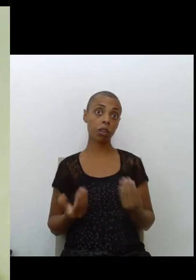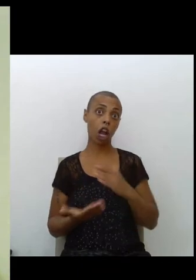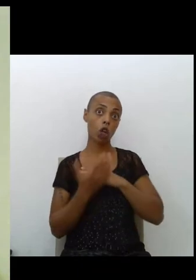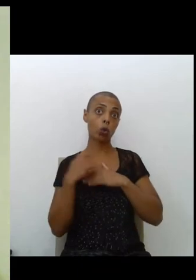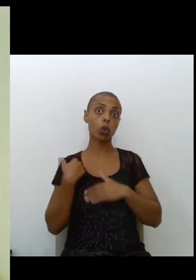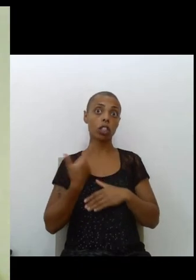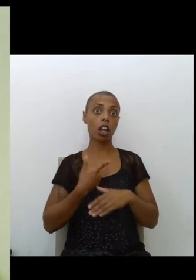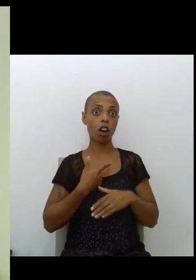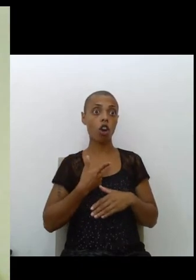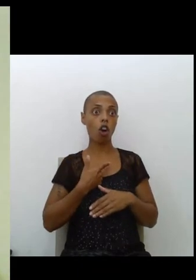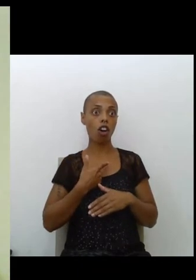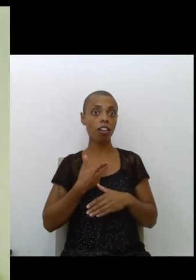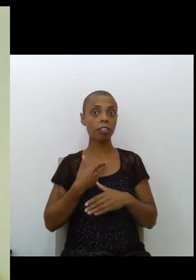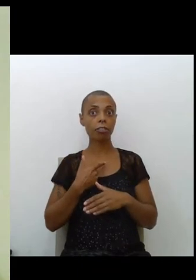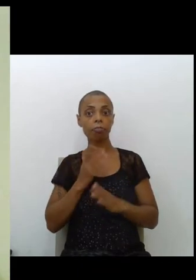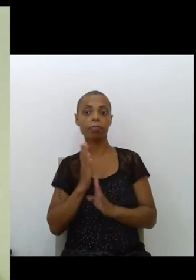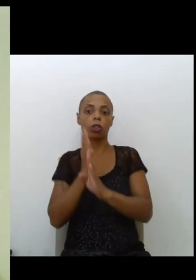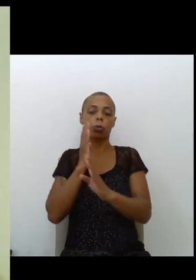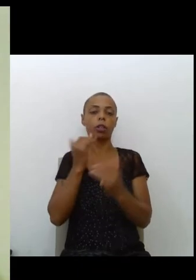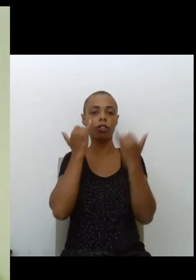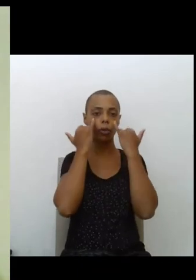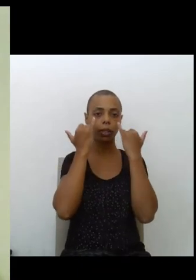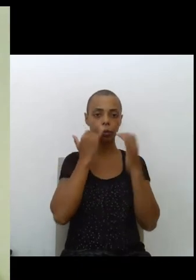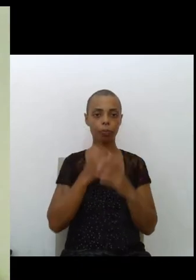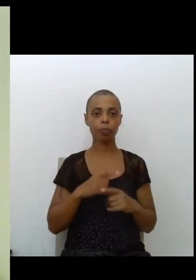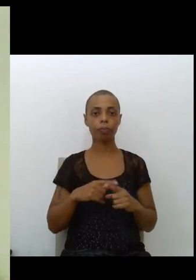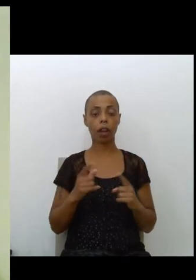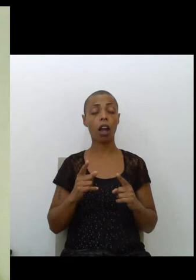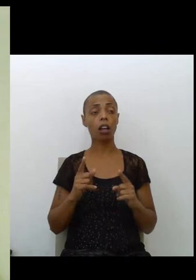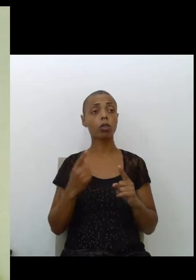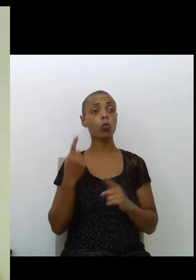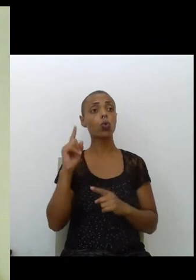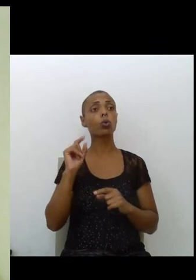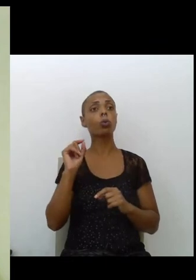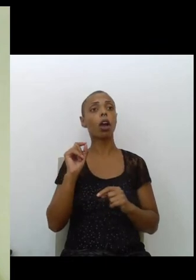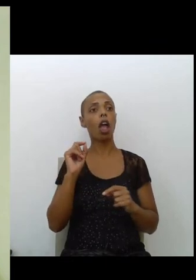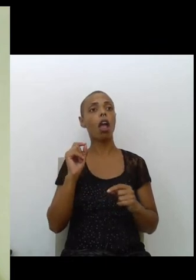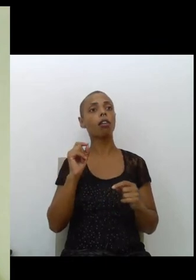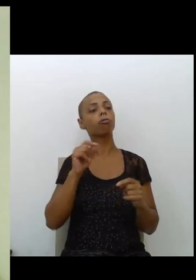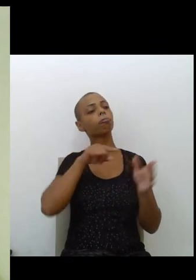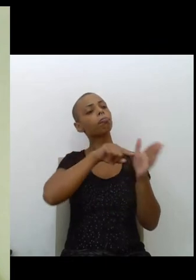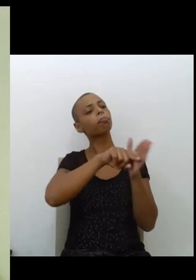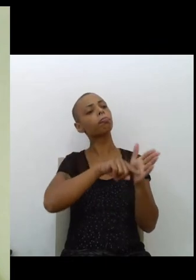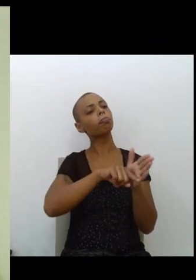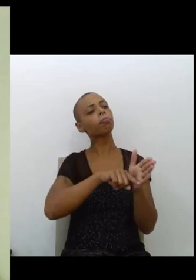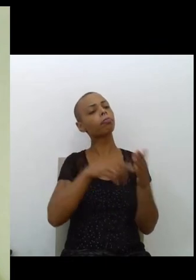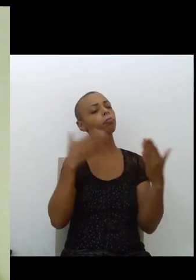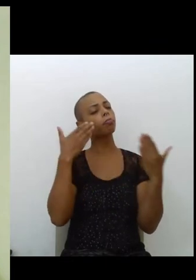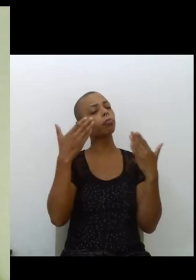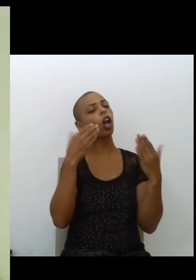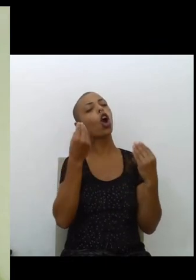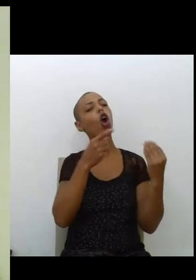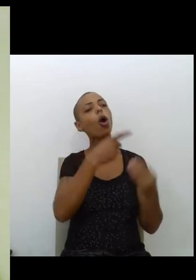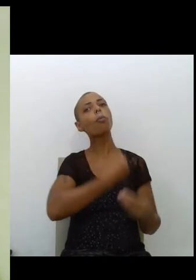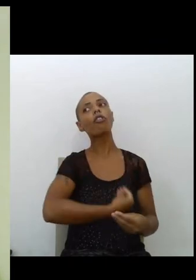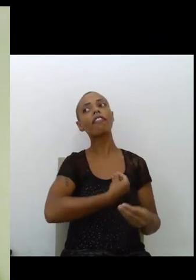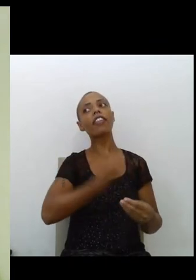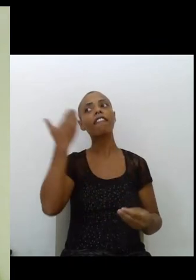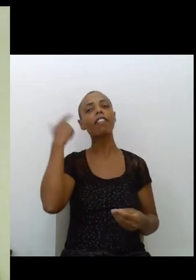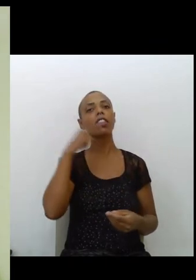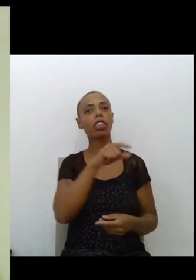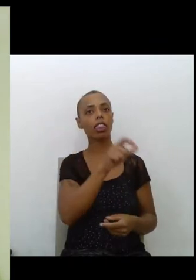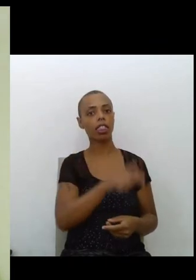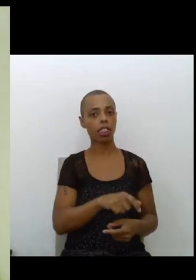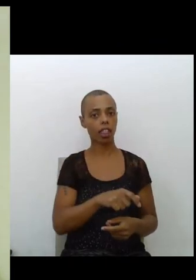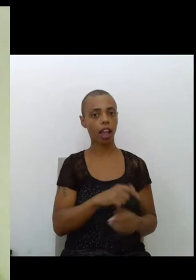how do they live how how do the buildings where the Architects live how they say how do